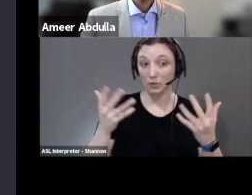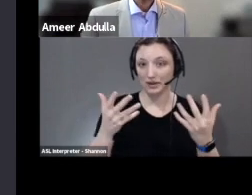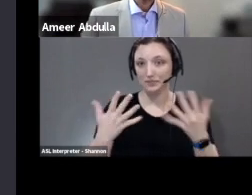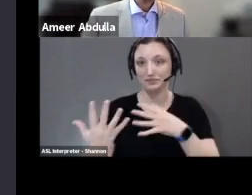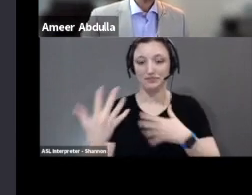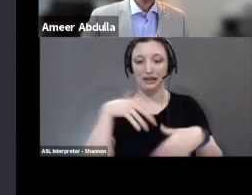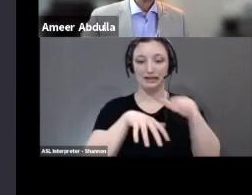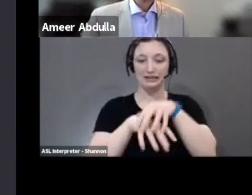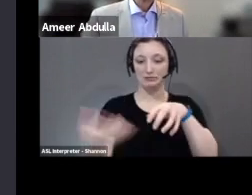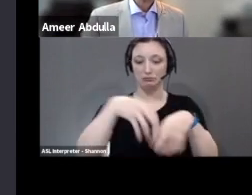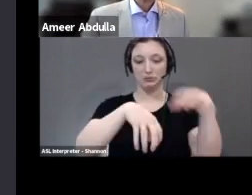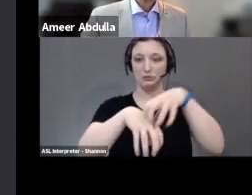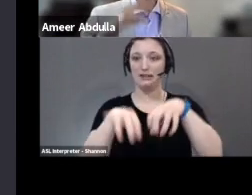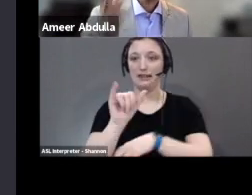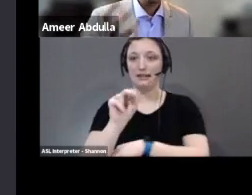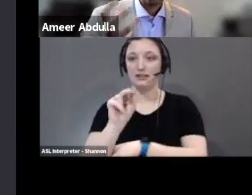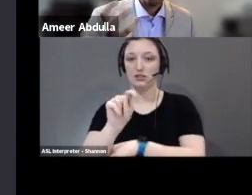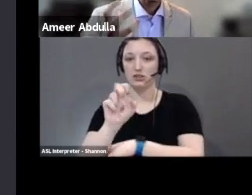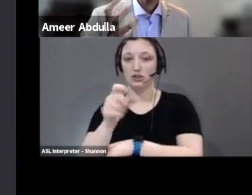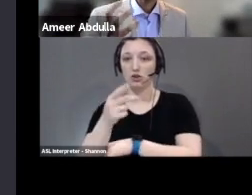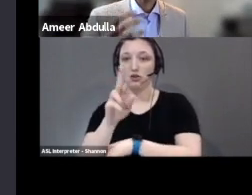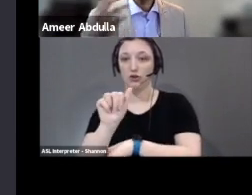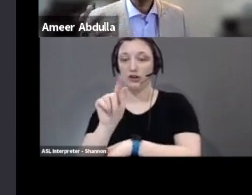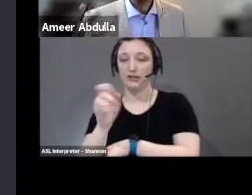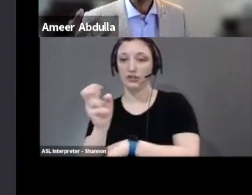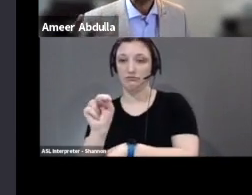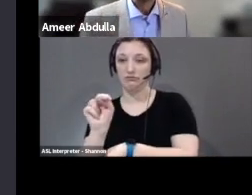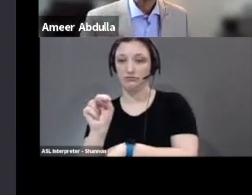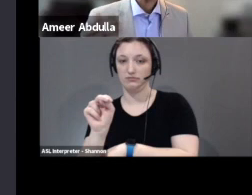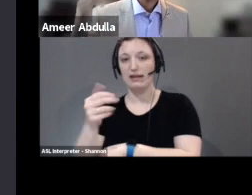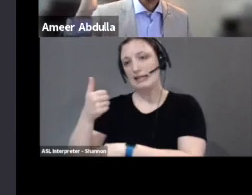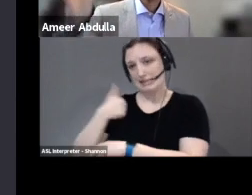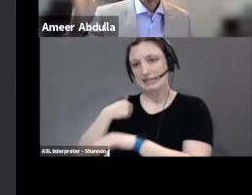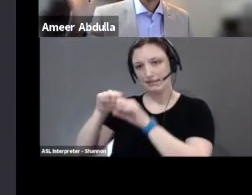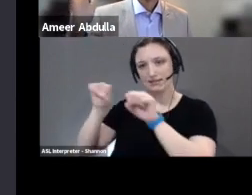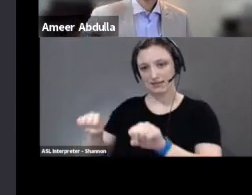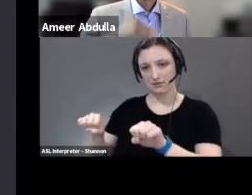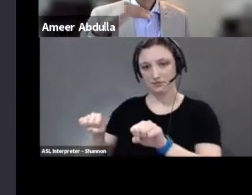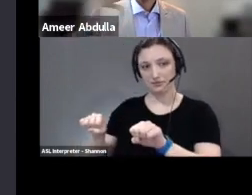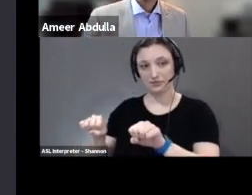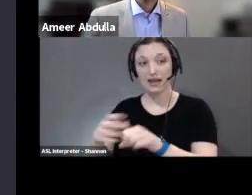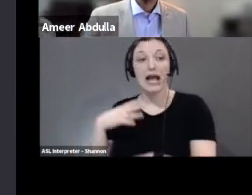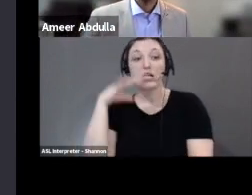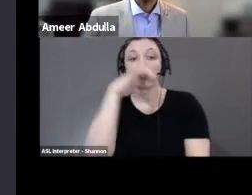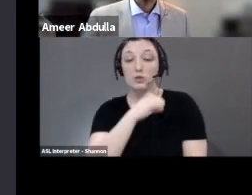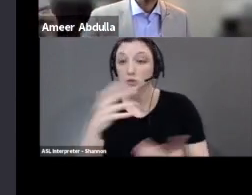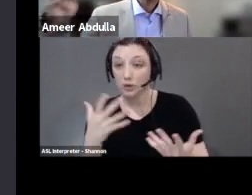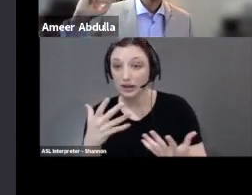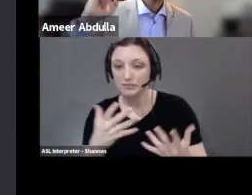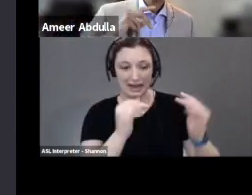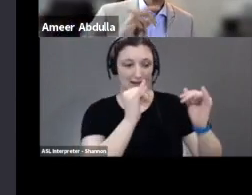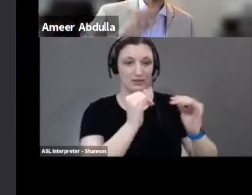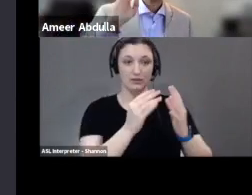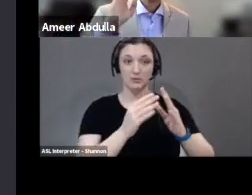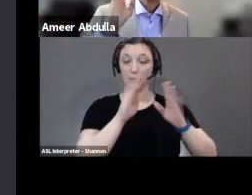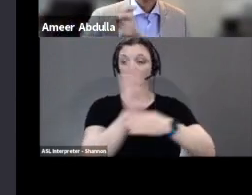system. And it assumes, correctly, individuals are at the top of any business structure. You can